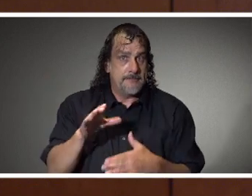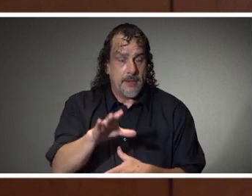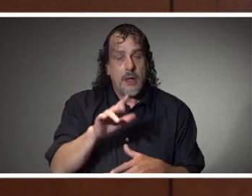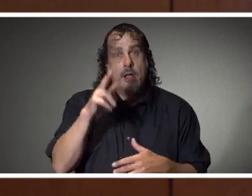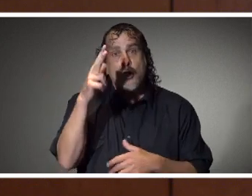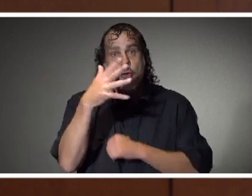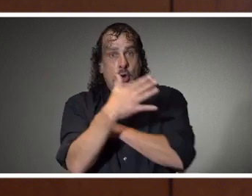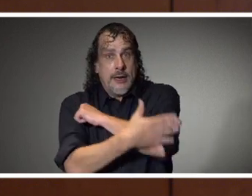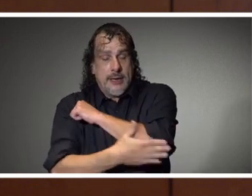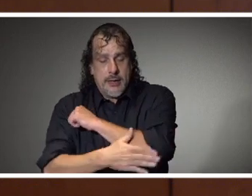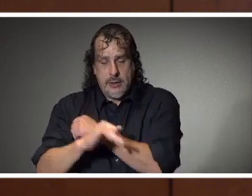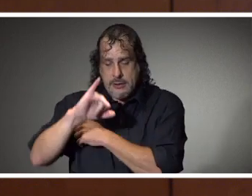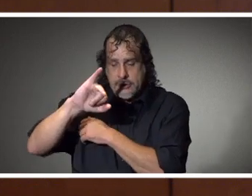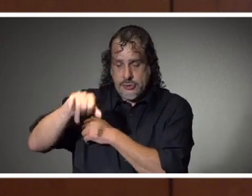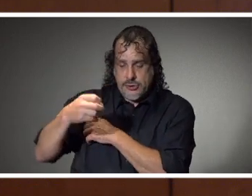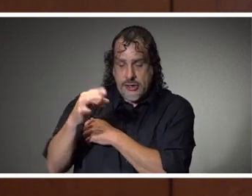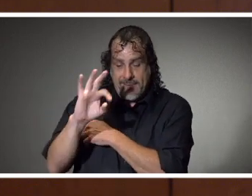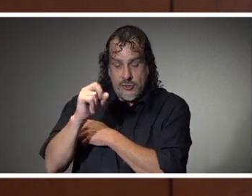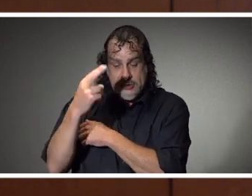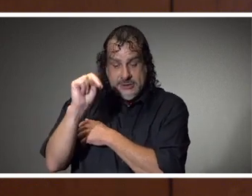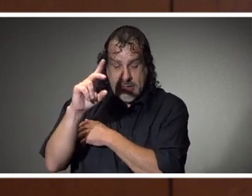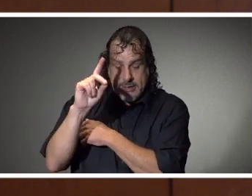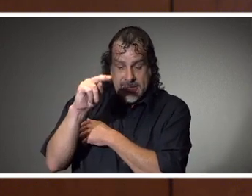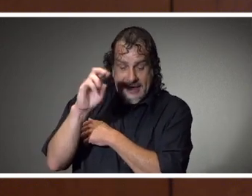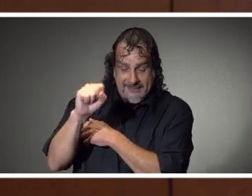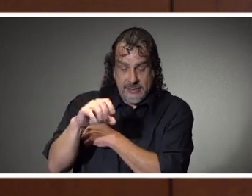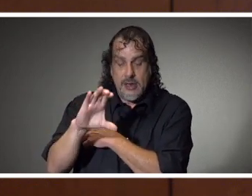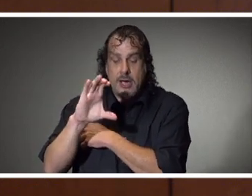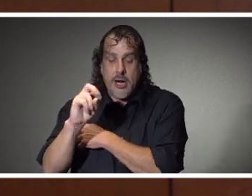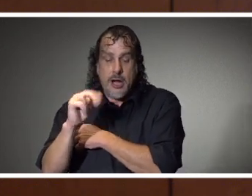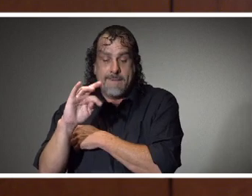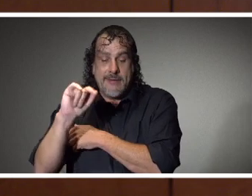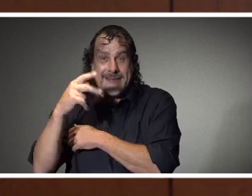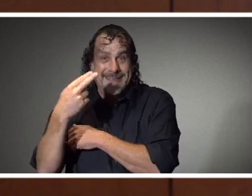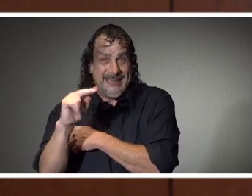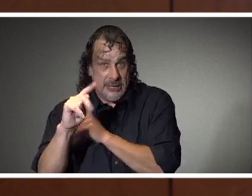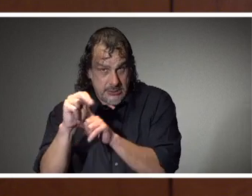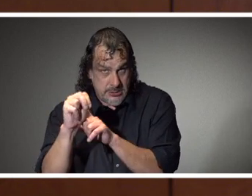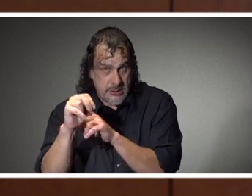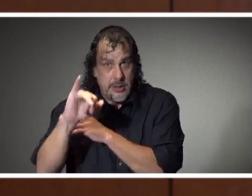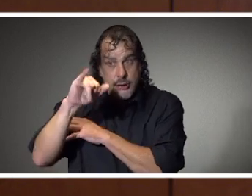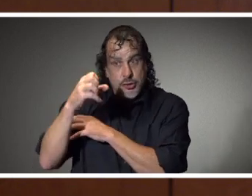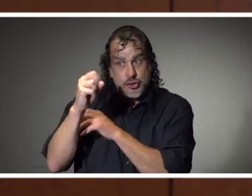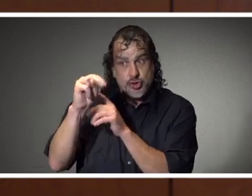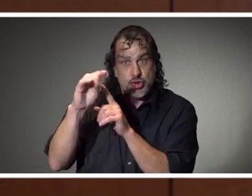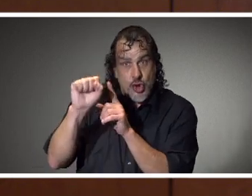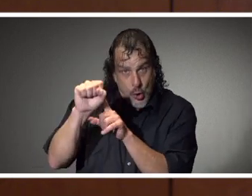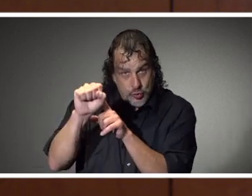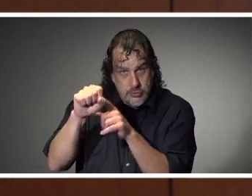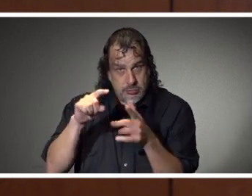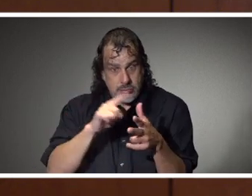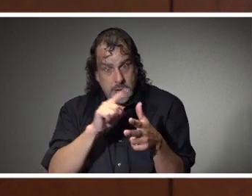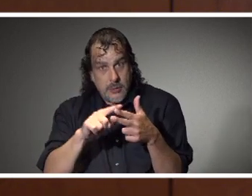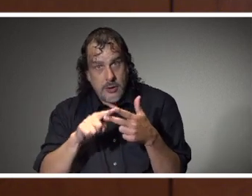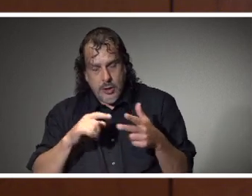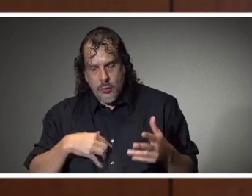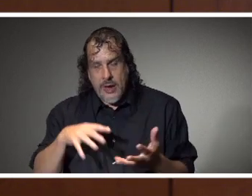counties down there, Jefferson Davis, Covington, and Jones, I want you to think about, we have removed over